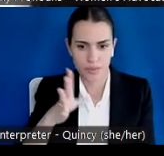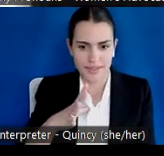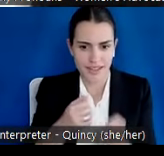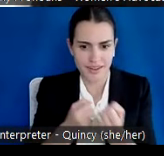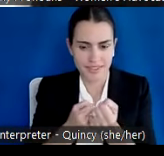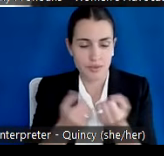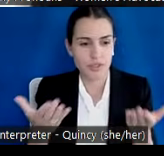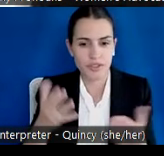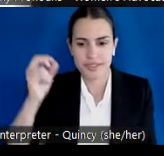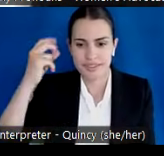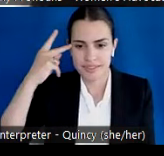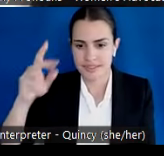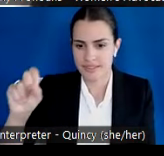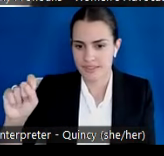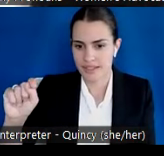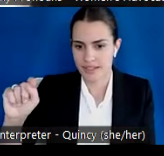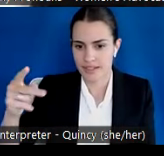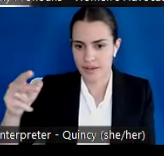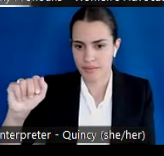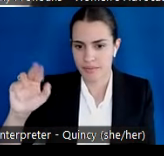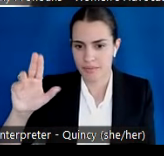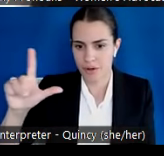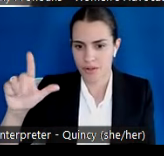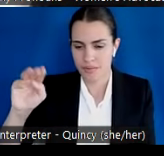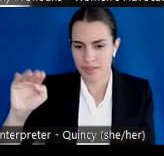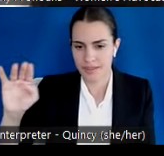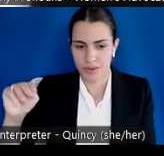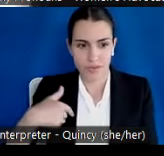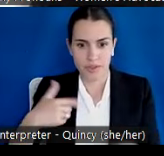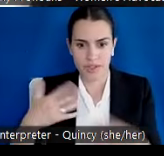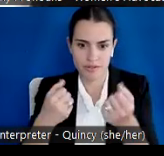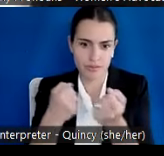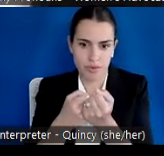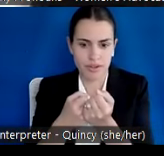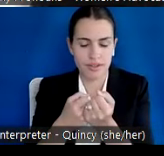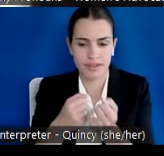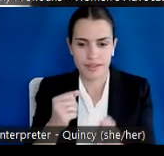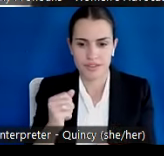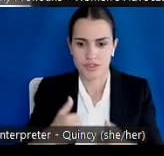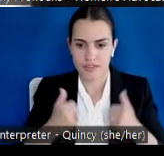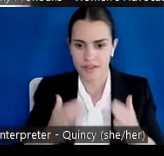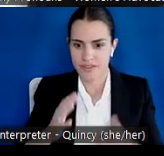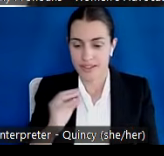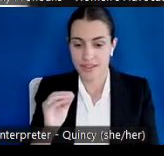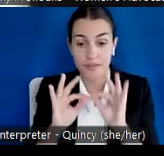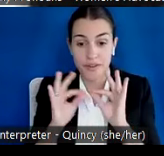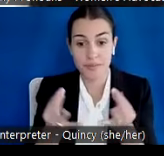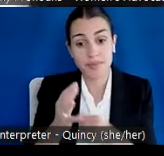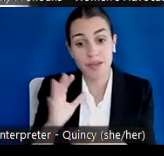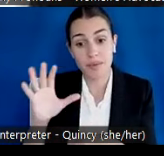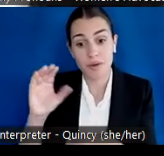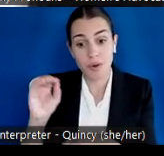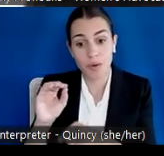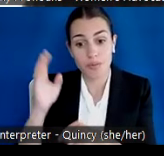Minnesota, dedicated to supporting survivors and their families. And I'm delighted to be co-presenting alongside E. If you'd like to